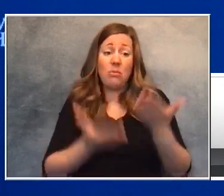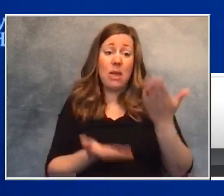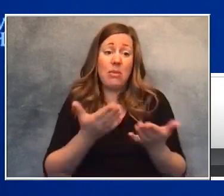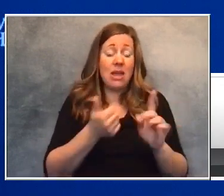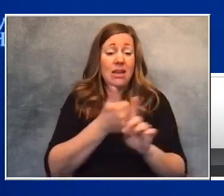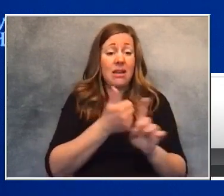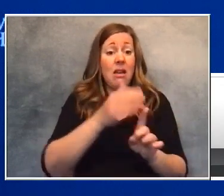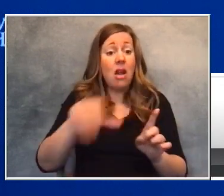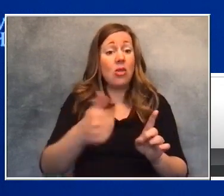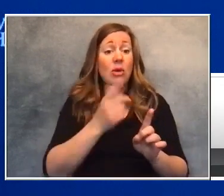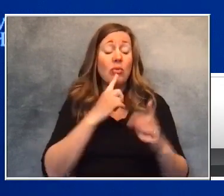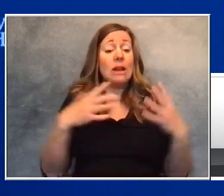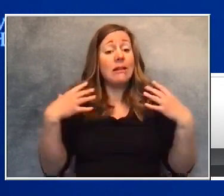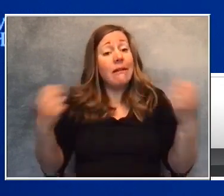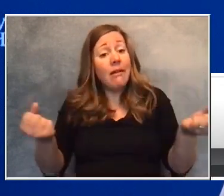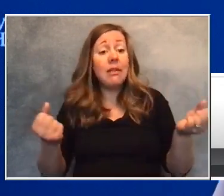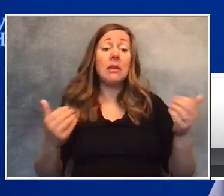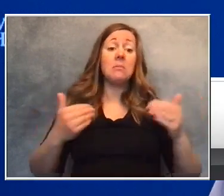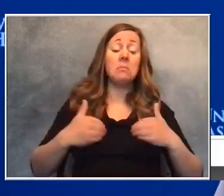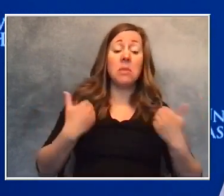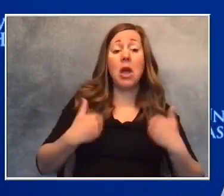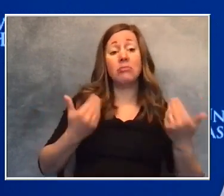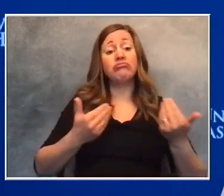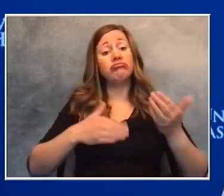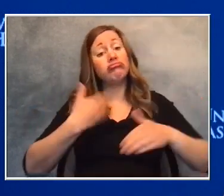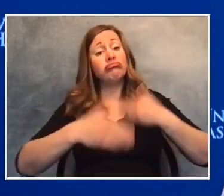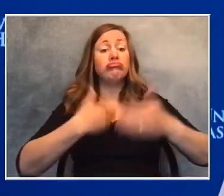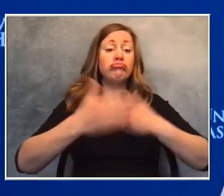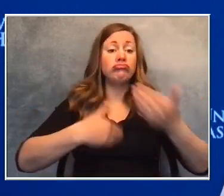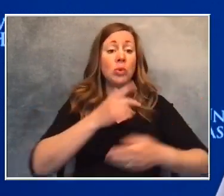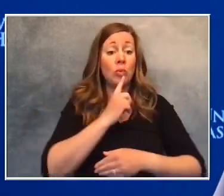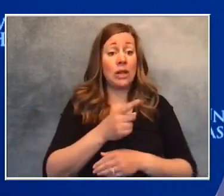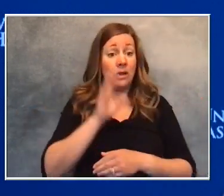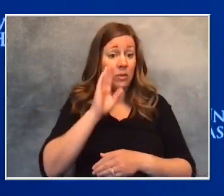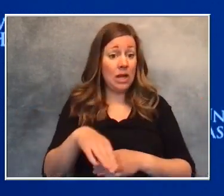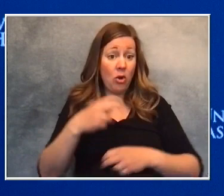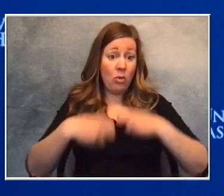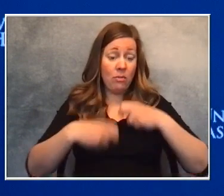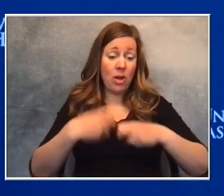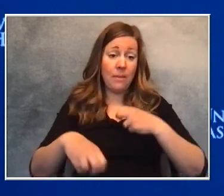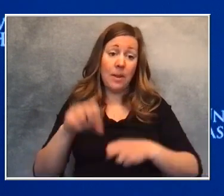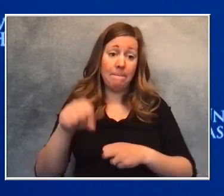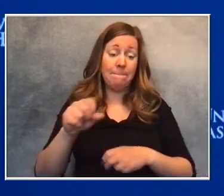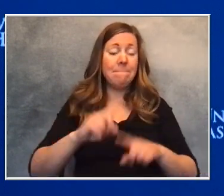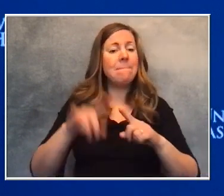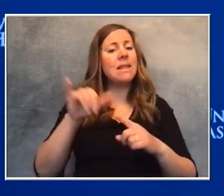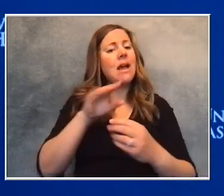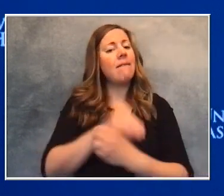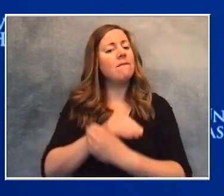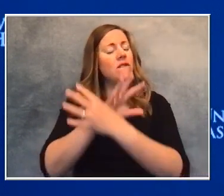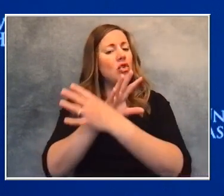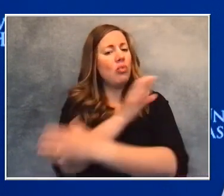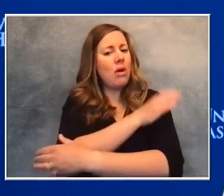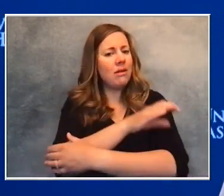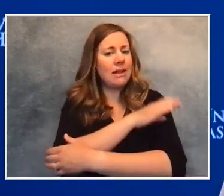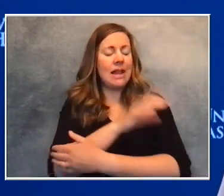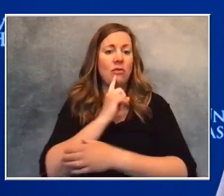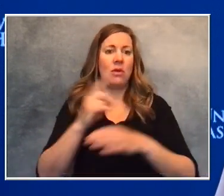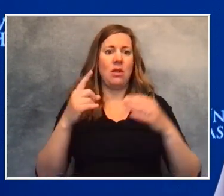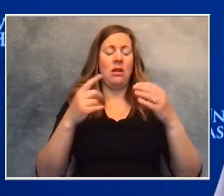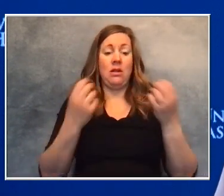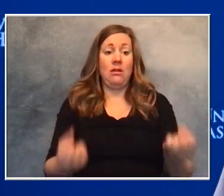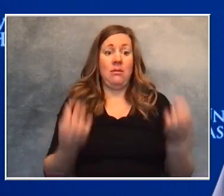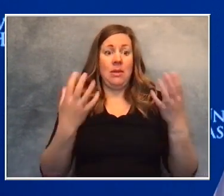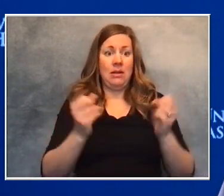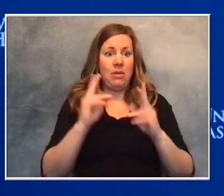very healthy and young. And we know it's a problem, but that virtual clinic became overwhelmed. And so right